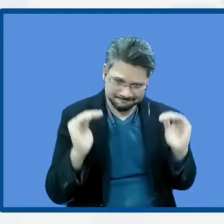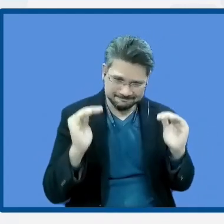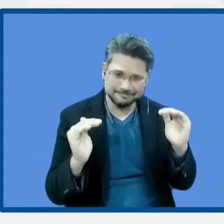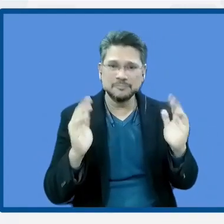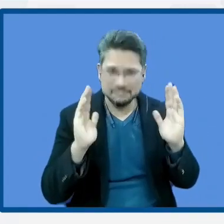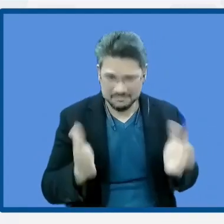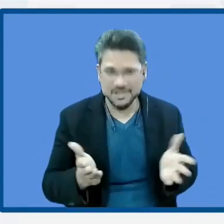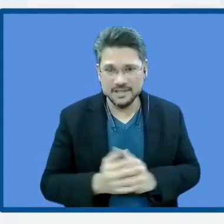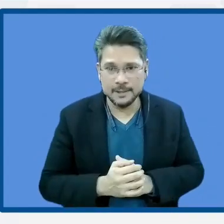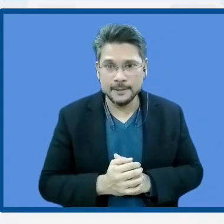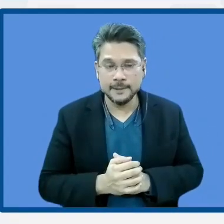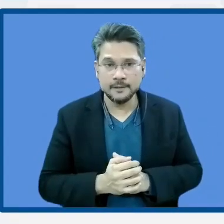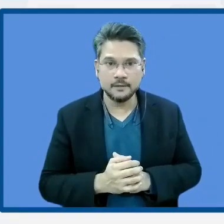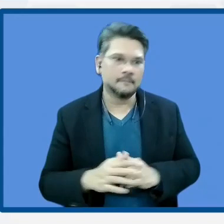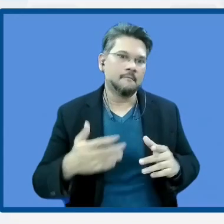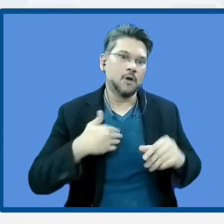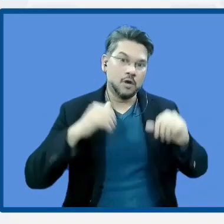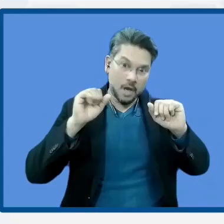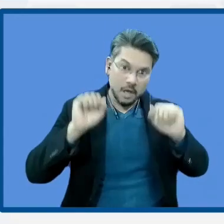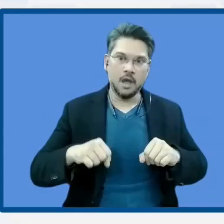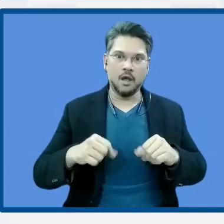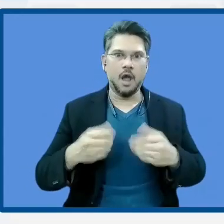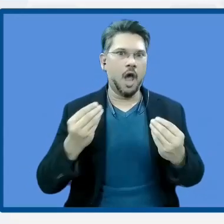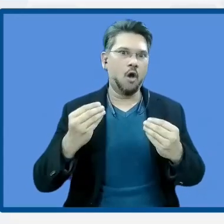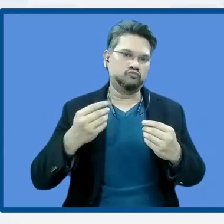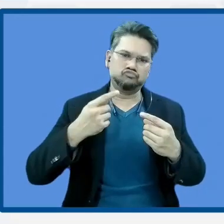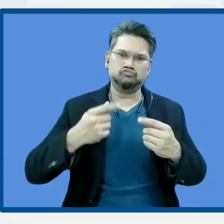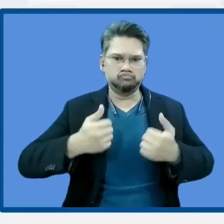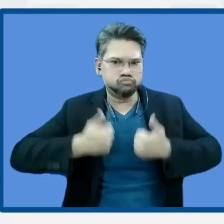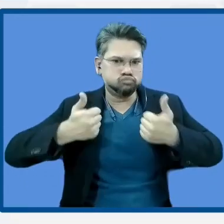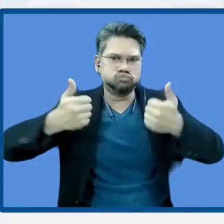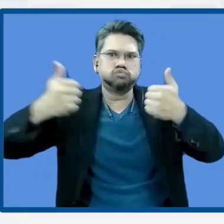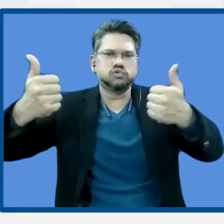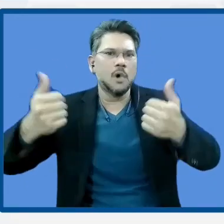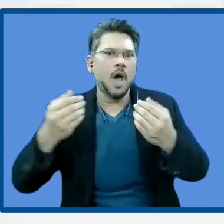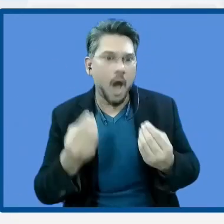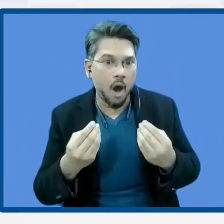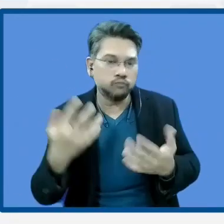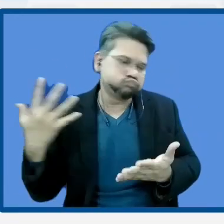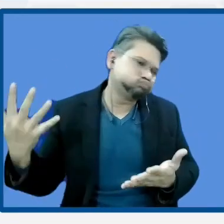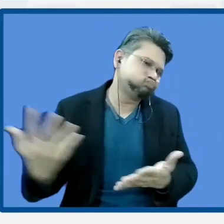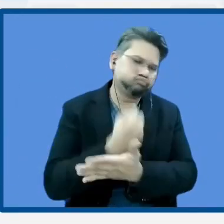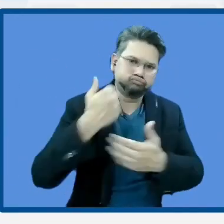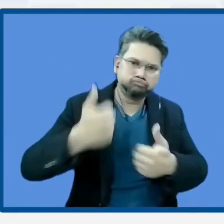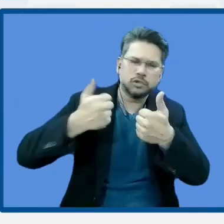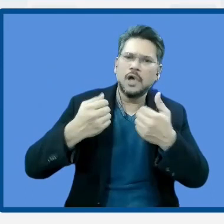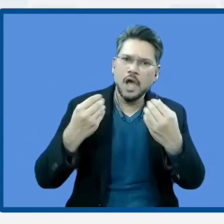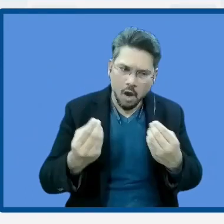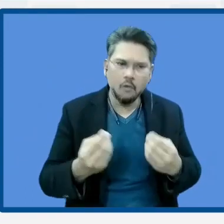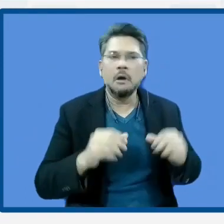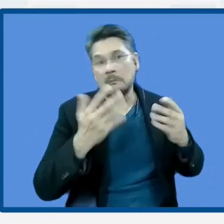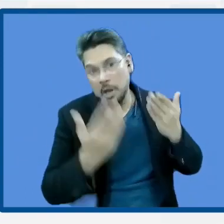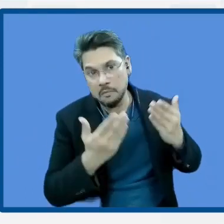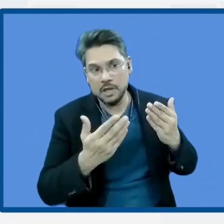be successful in achieving the reduction of the